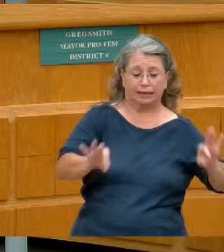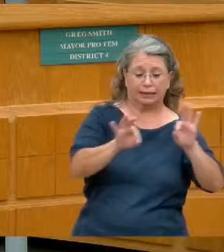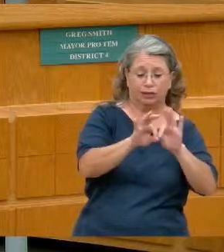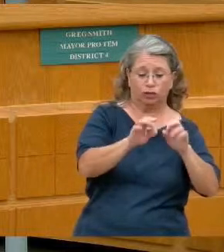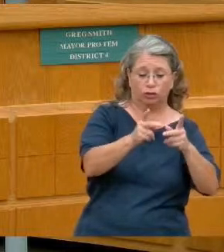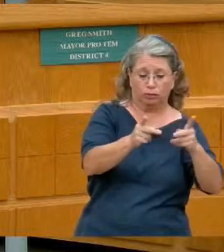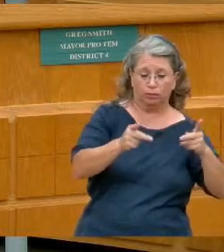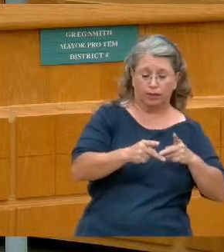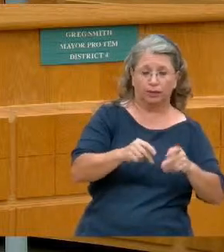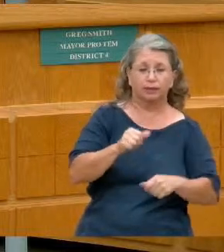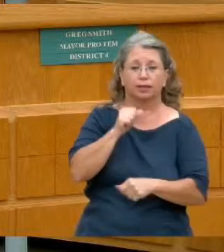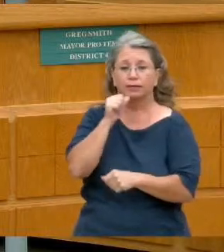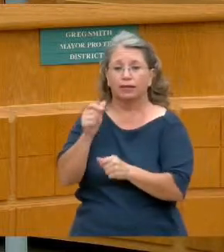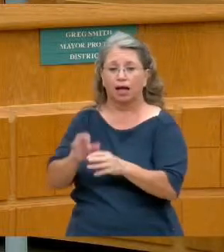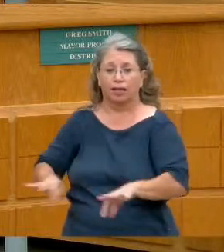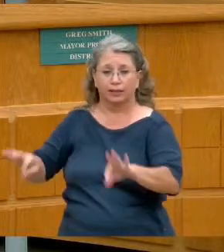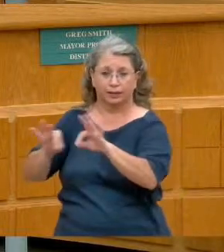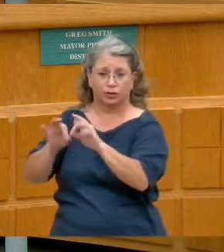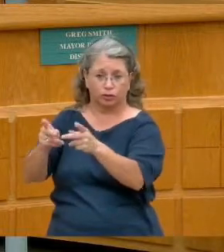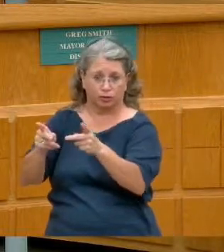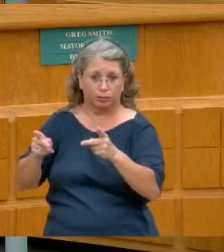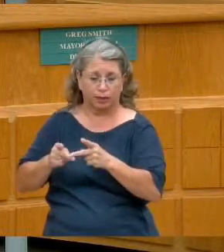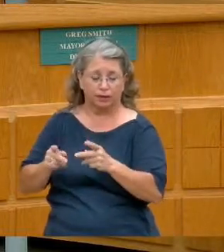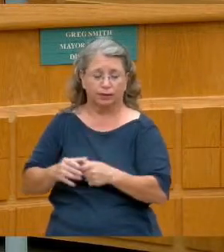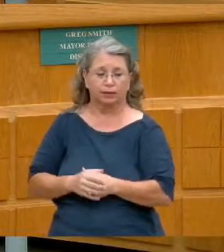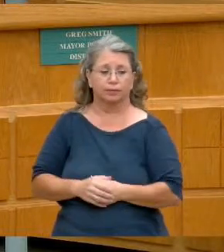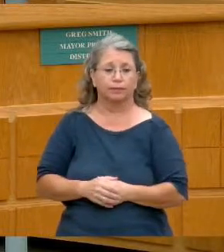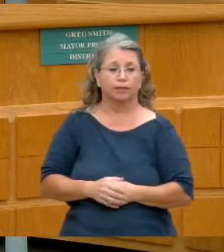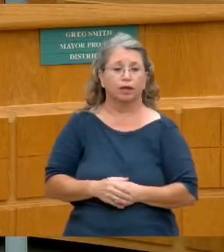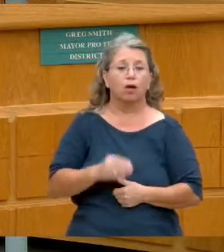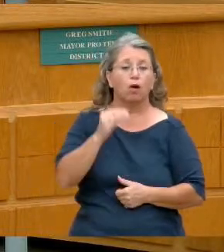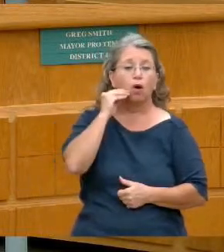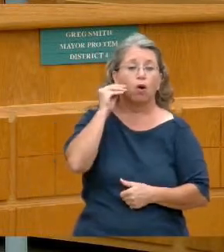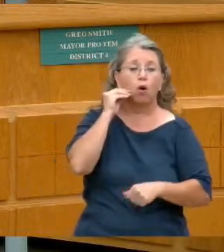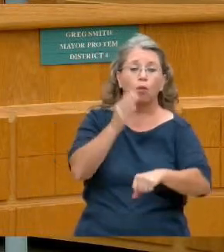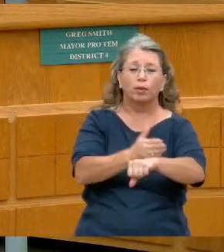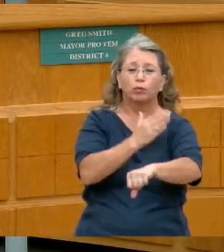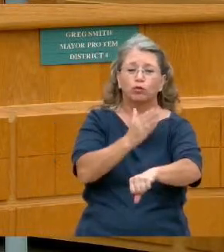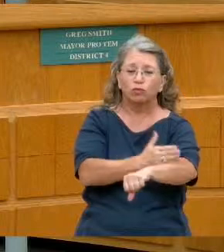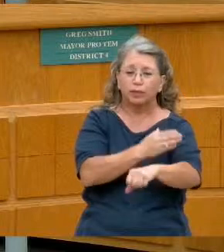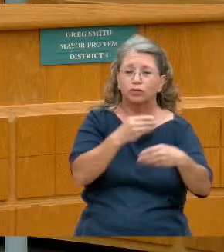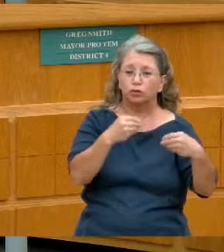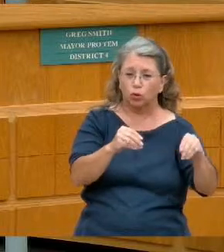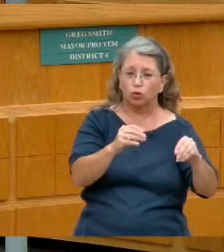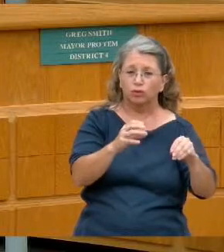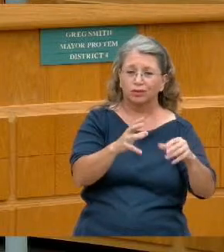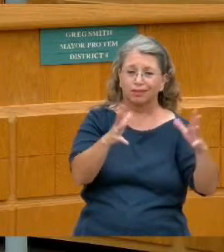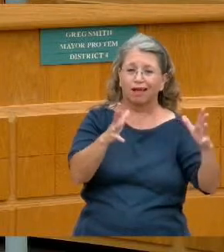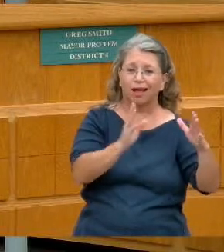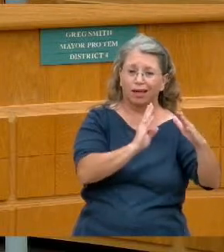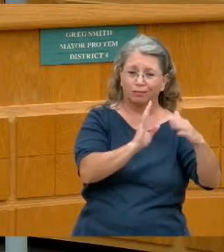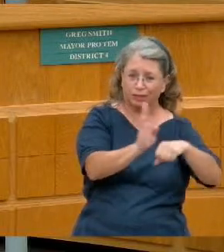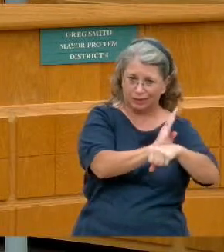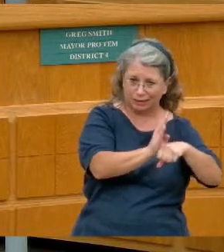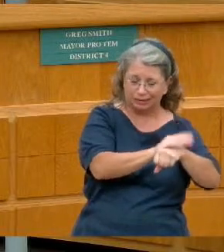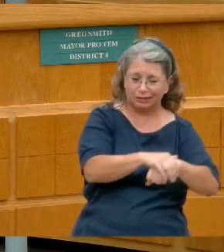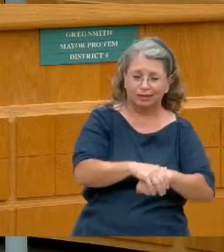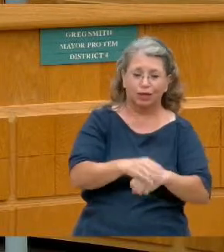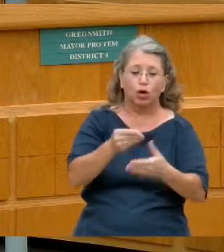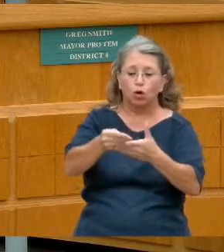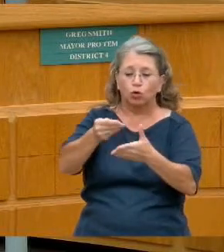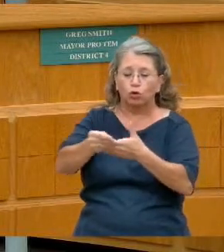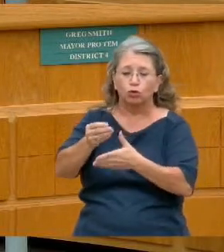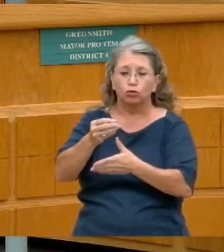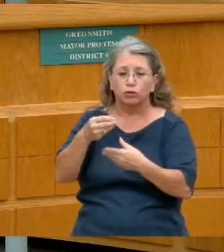not blue, it's not essential. And so we have home improvement stores are getting a lot of traffic, grocery stores getting a lot of traffic. We see those